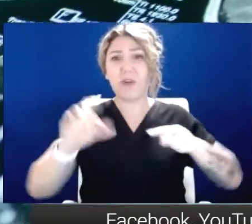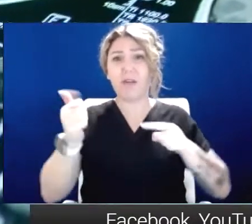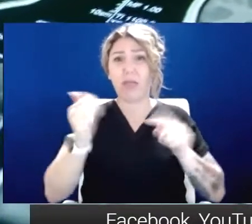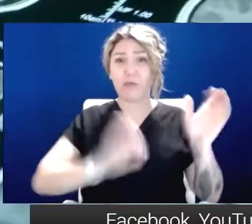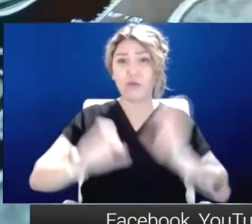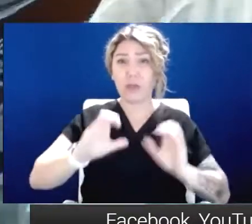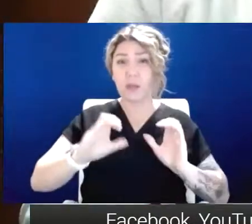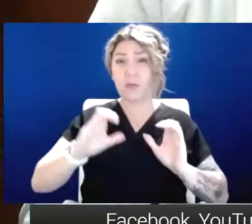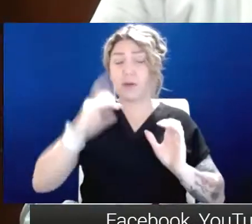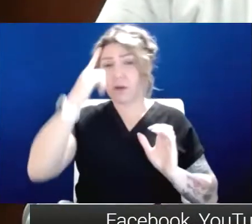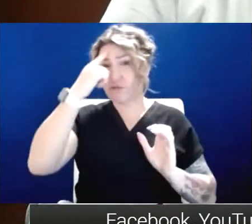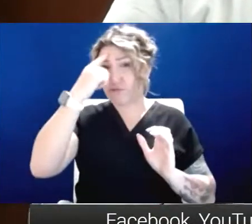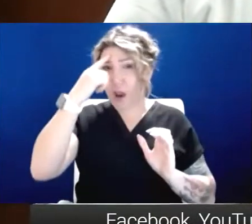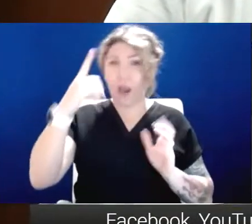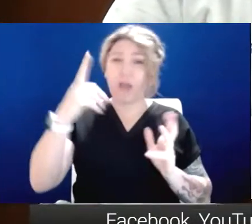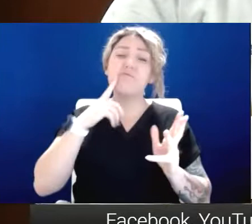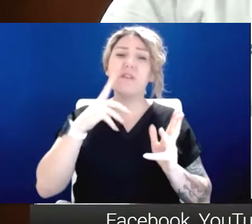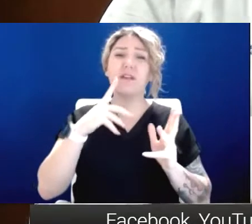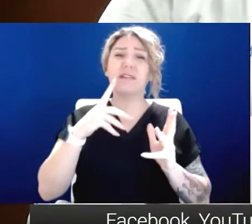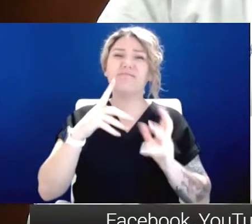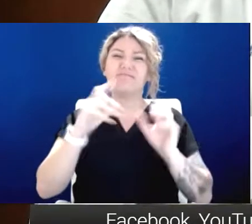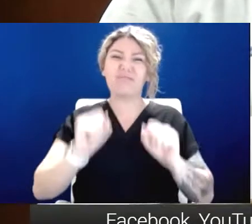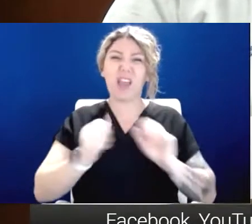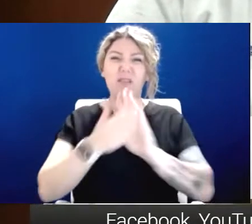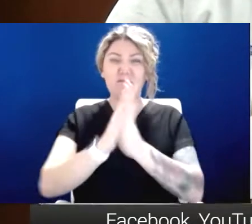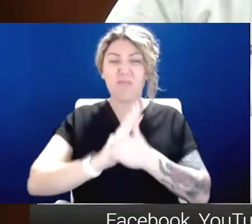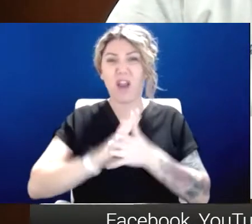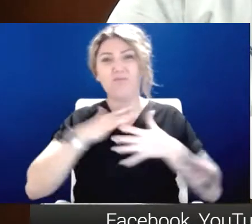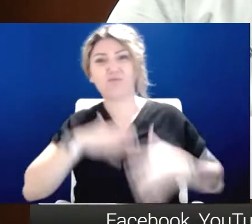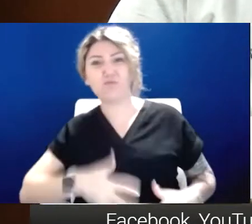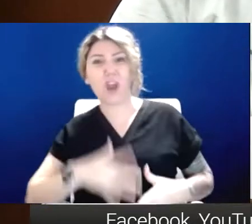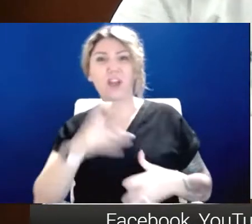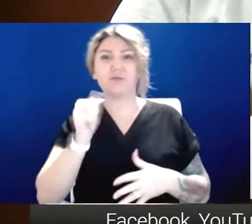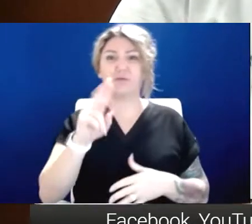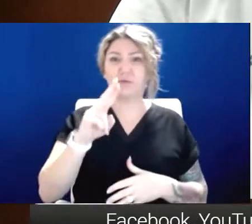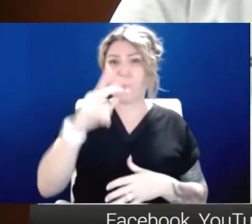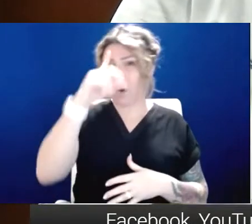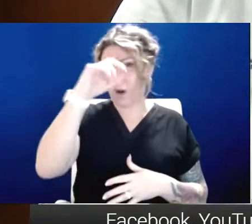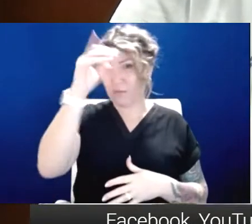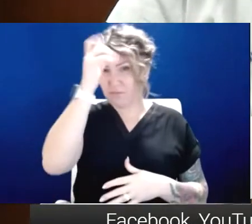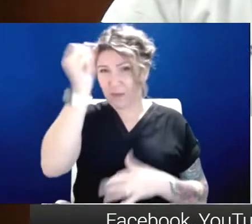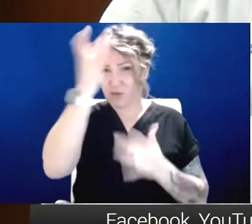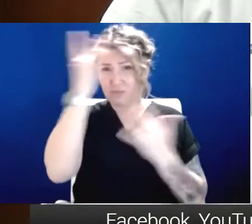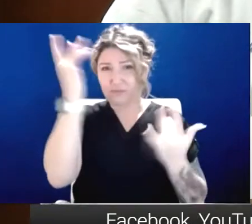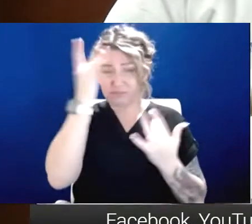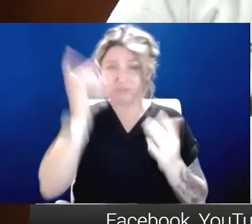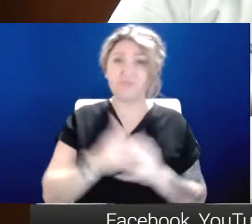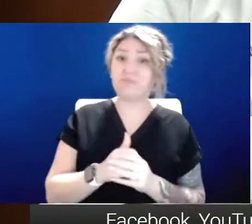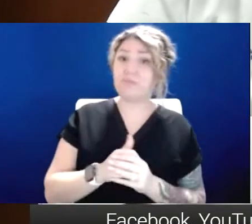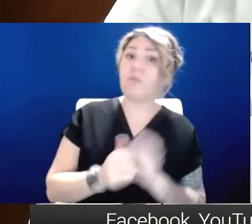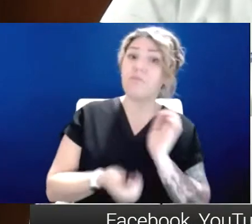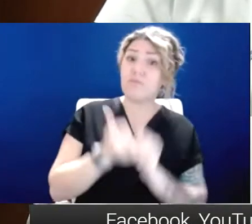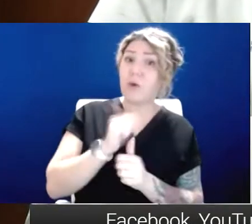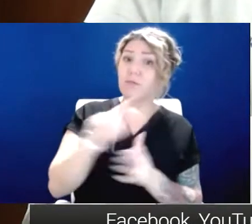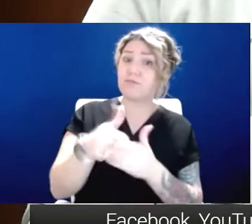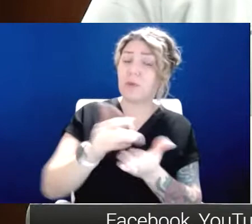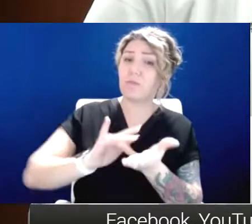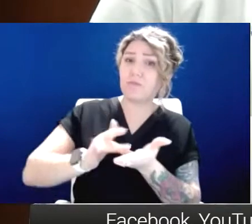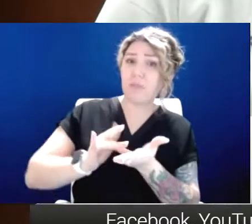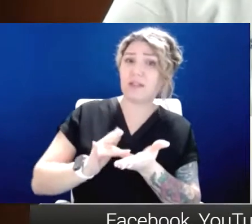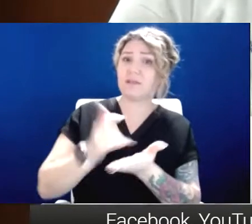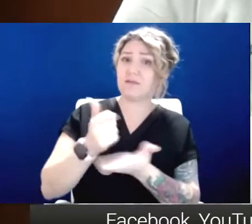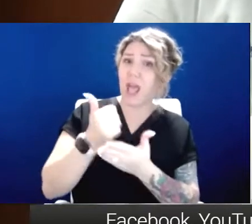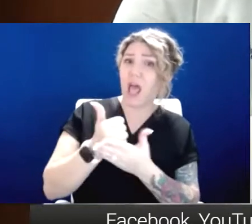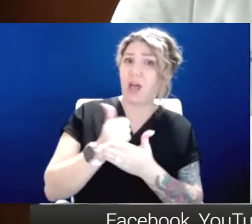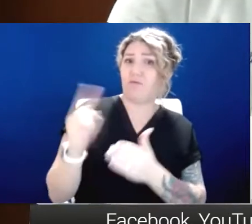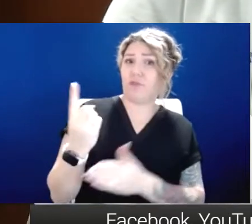and depression. I tell my patients that the first 10 years, the medications and all will do very well. The second 10 years depends a lot on